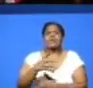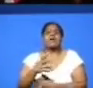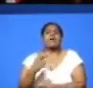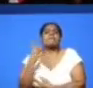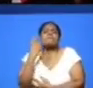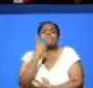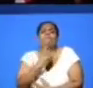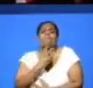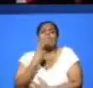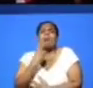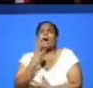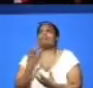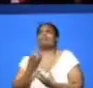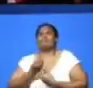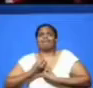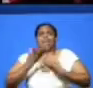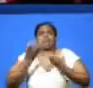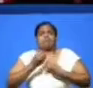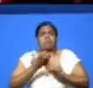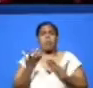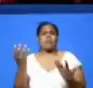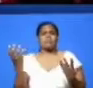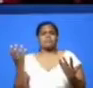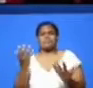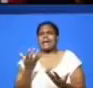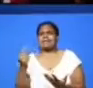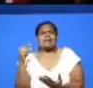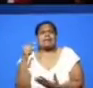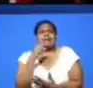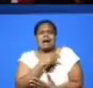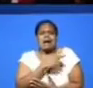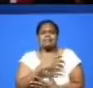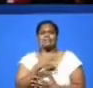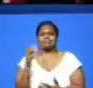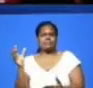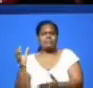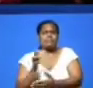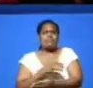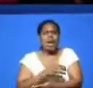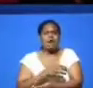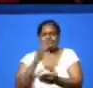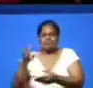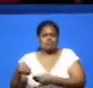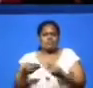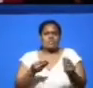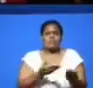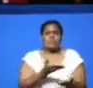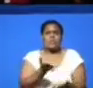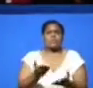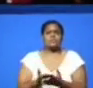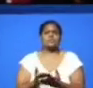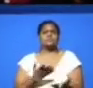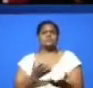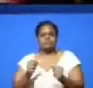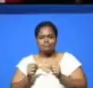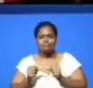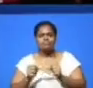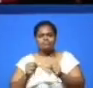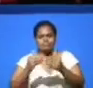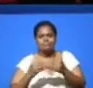mouth speaking great things and blasphemies, and power was given to him to